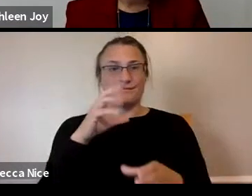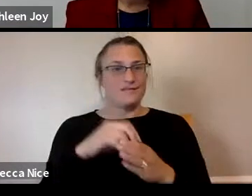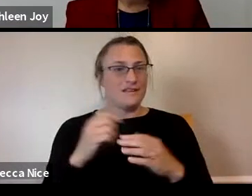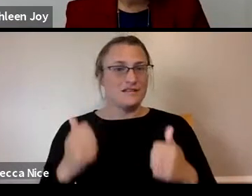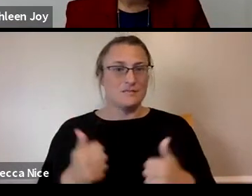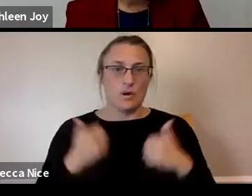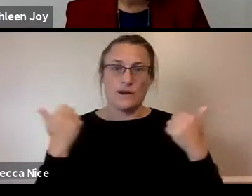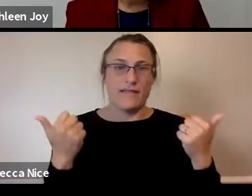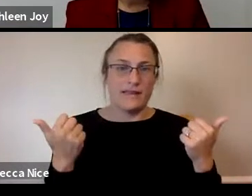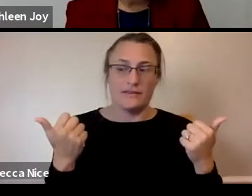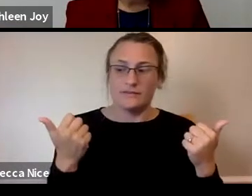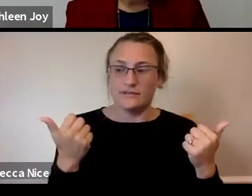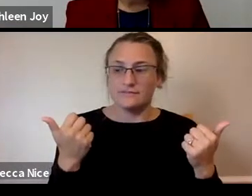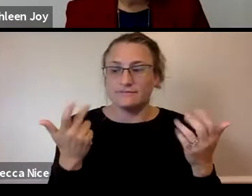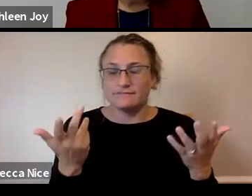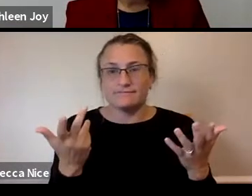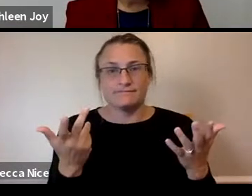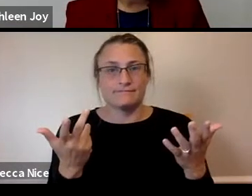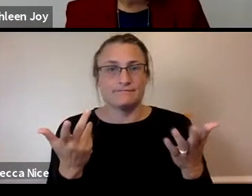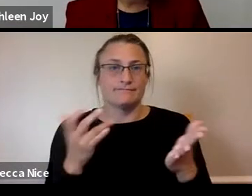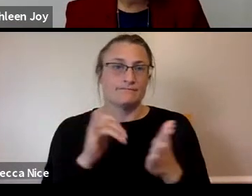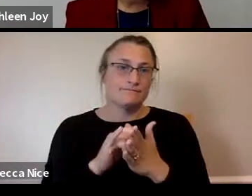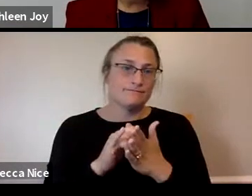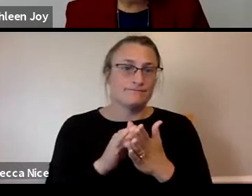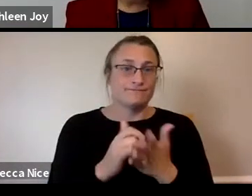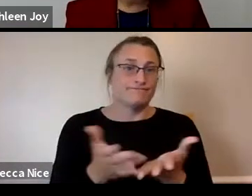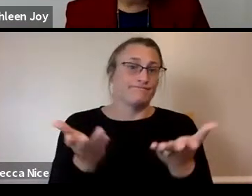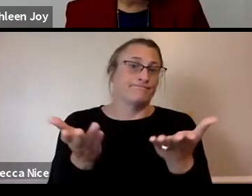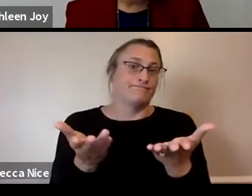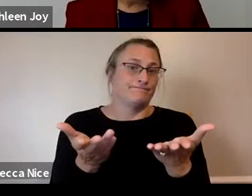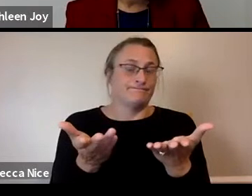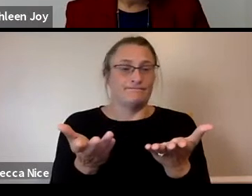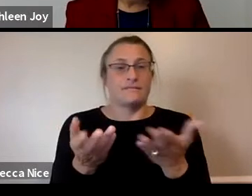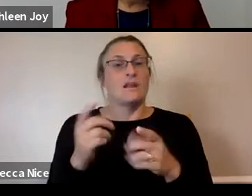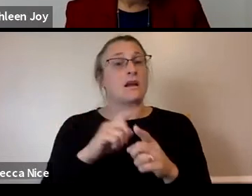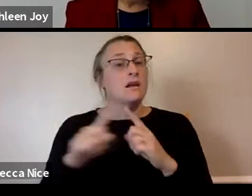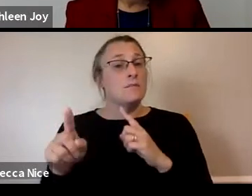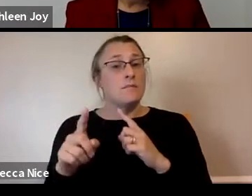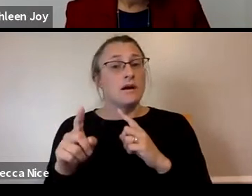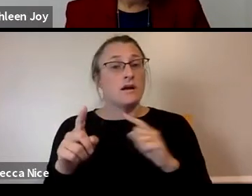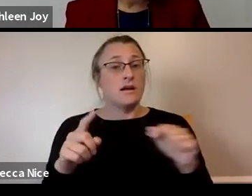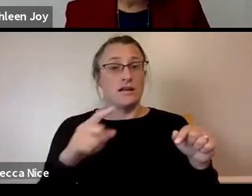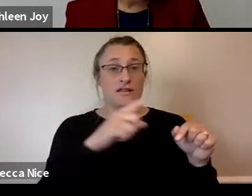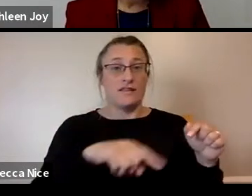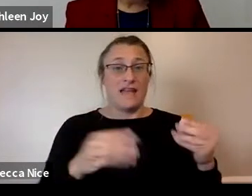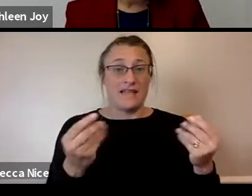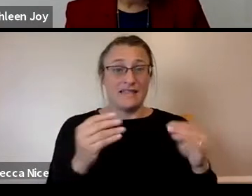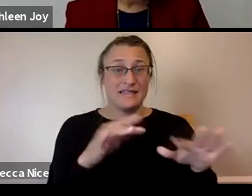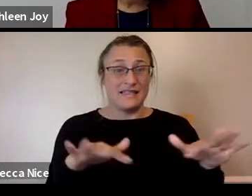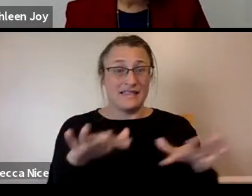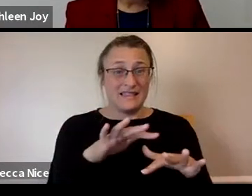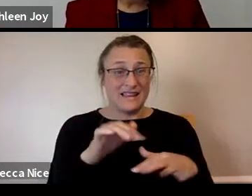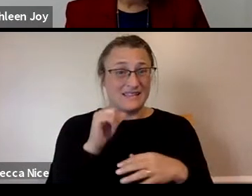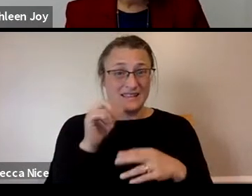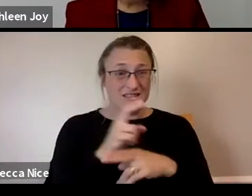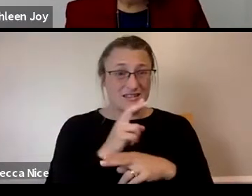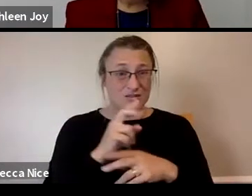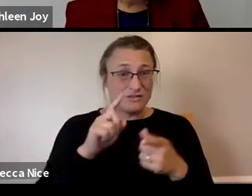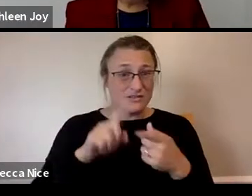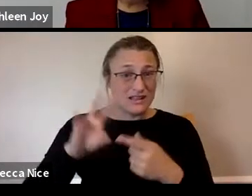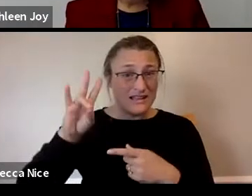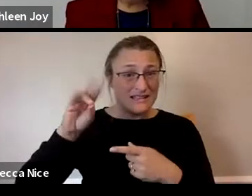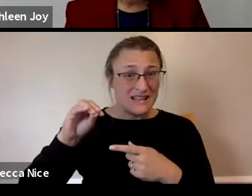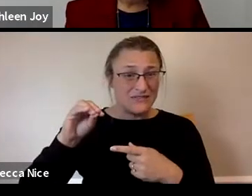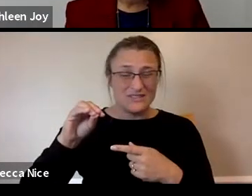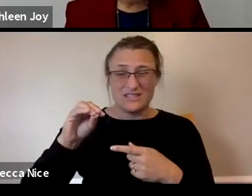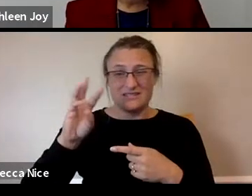and that's just the way things work. And they didn't use the land until 70 years later or